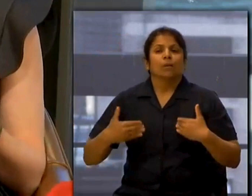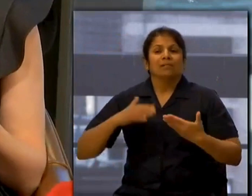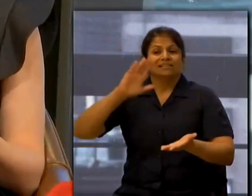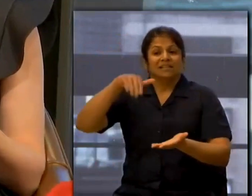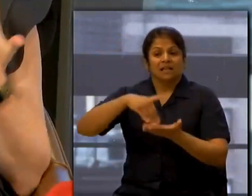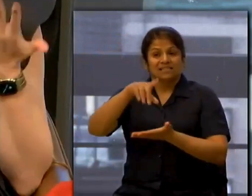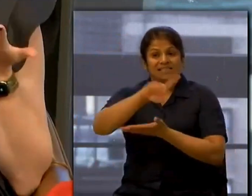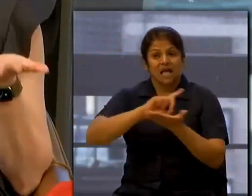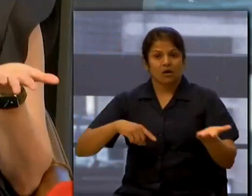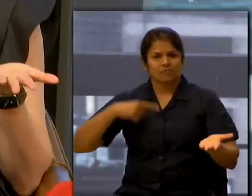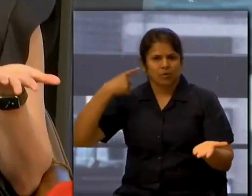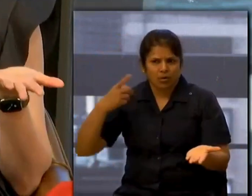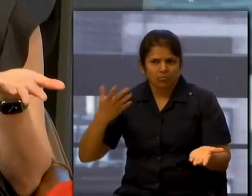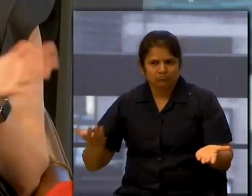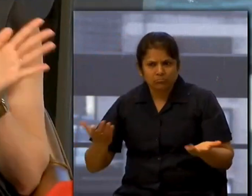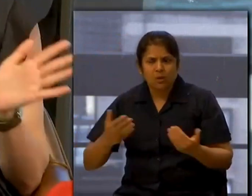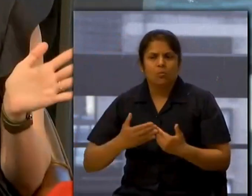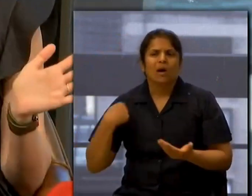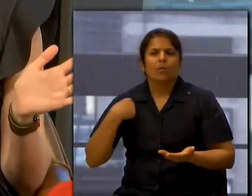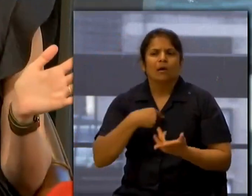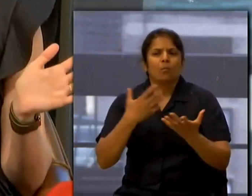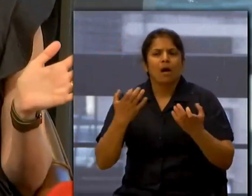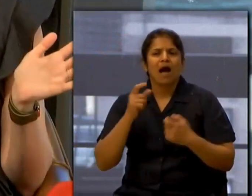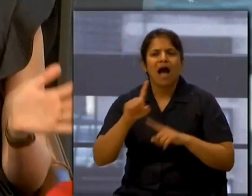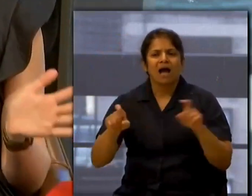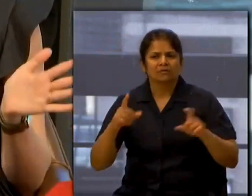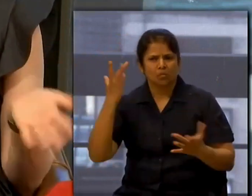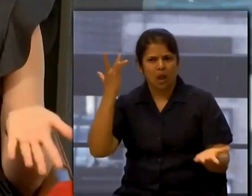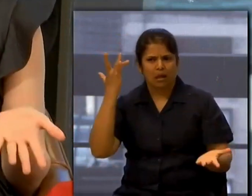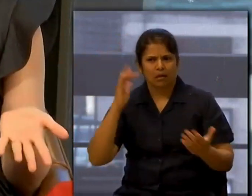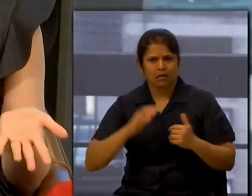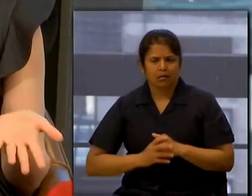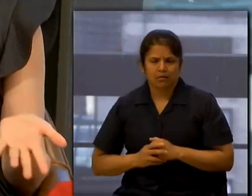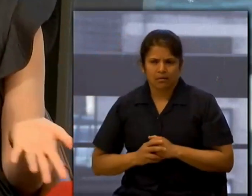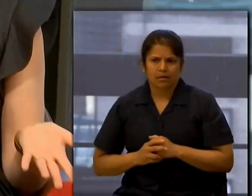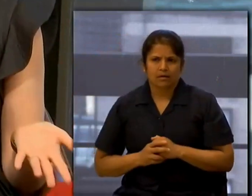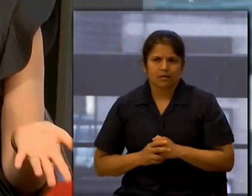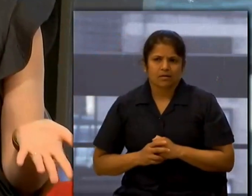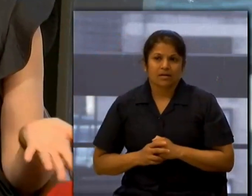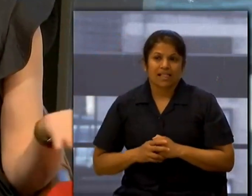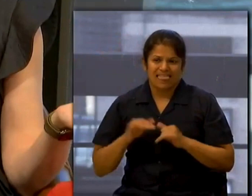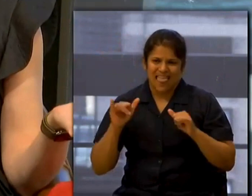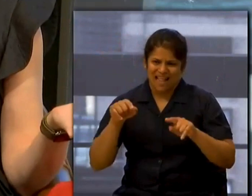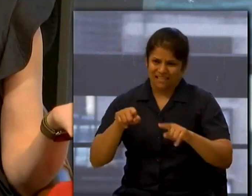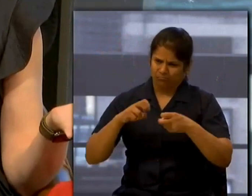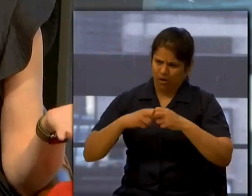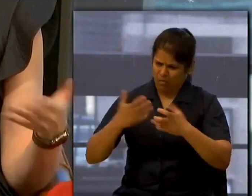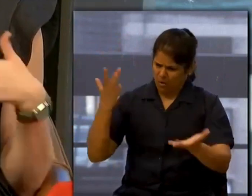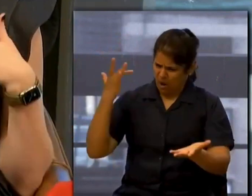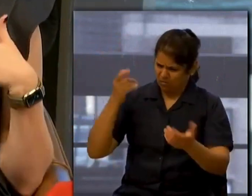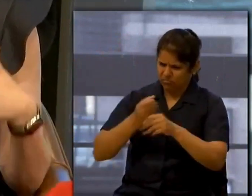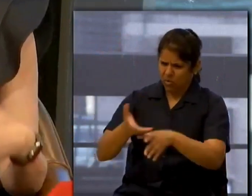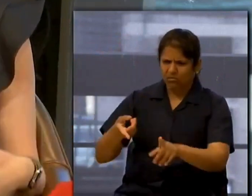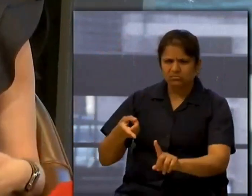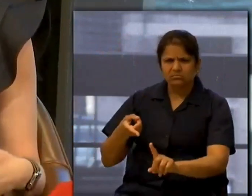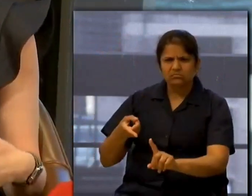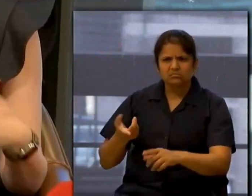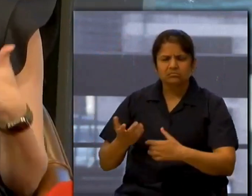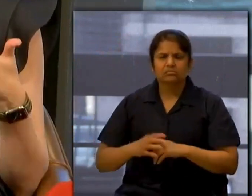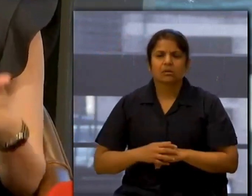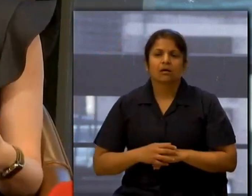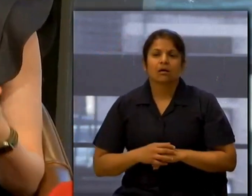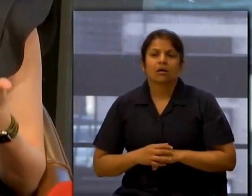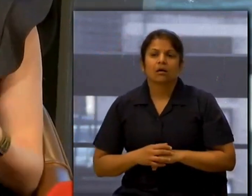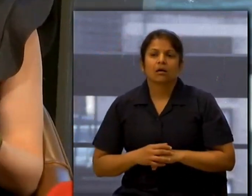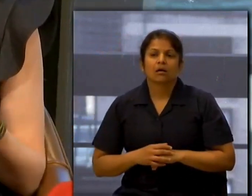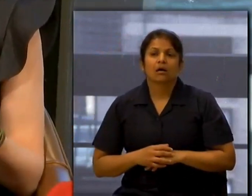this question, why? Very simple. Why is this problem happening? And can we get closer to the problem in